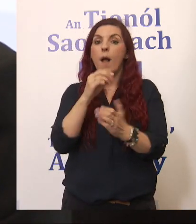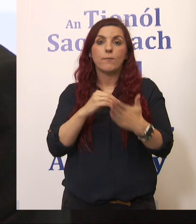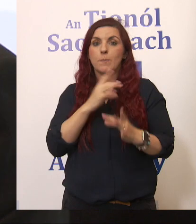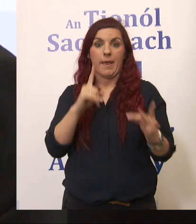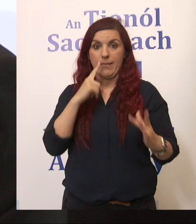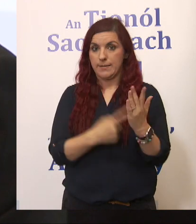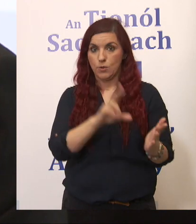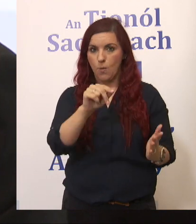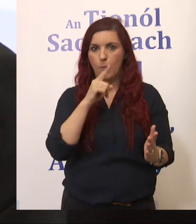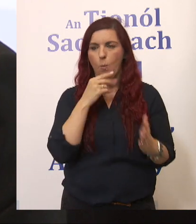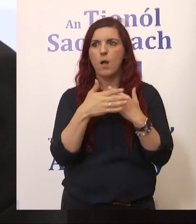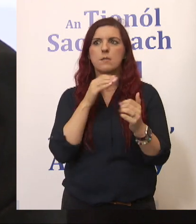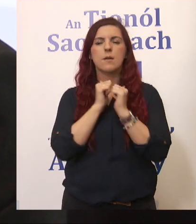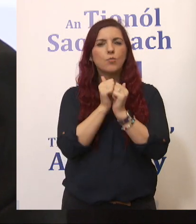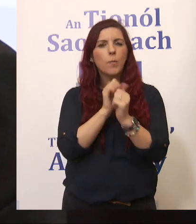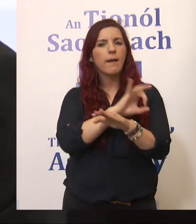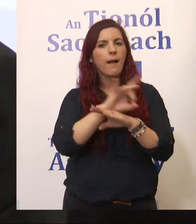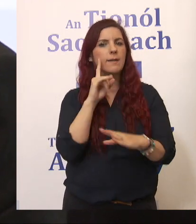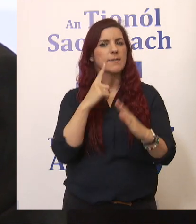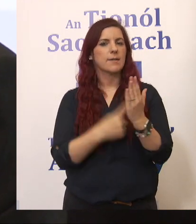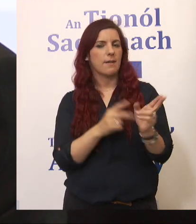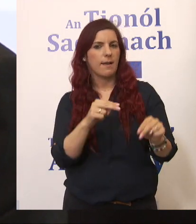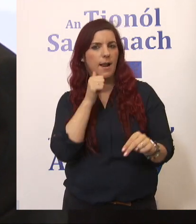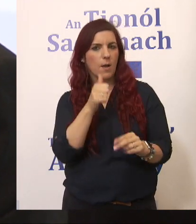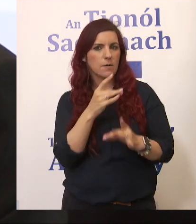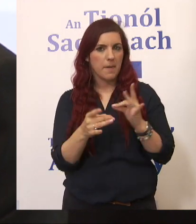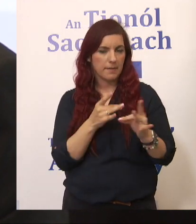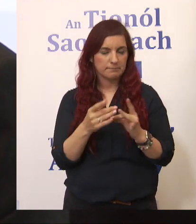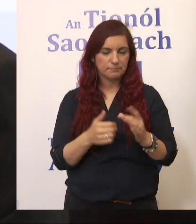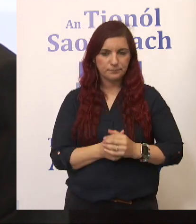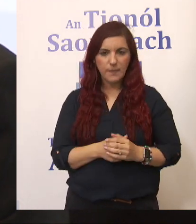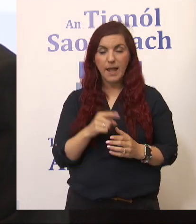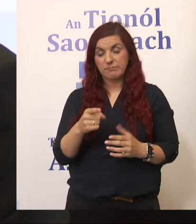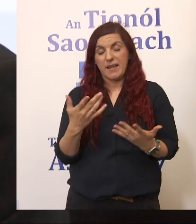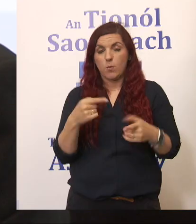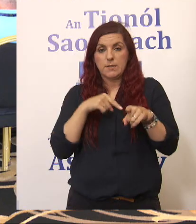can be fleshed out, you know, on foot of any decision to devolve functions into the future.